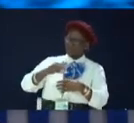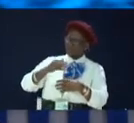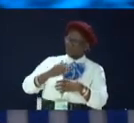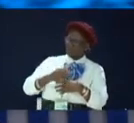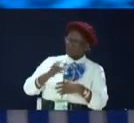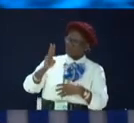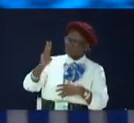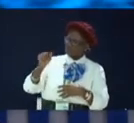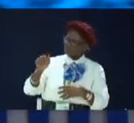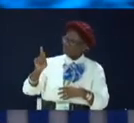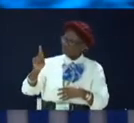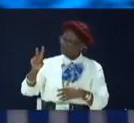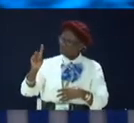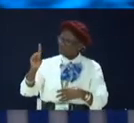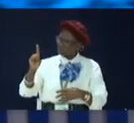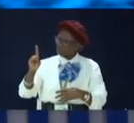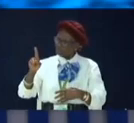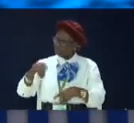So